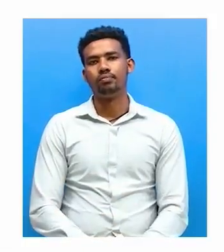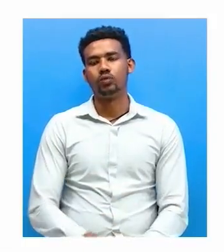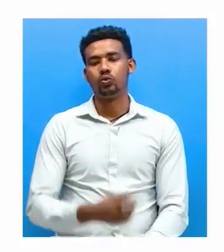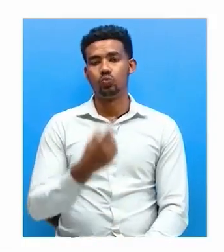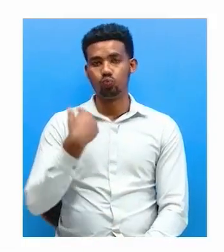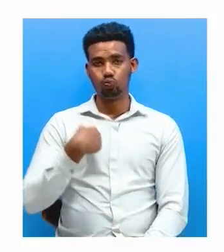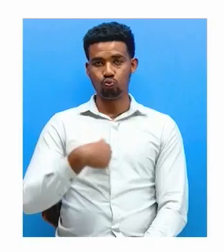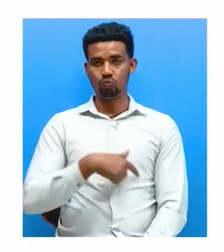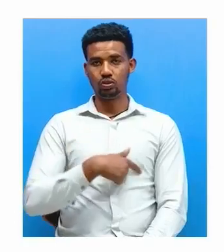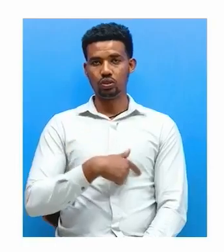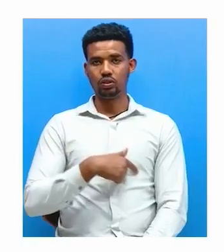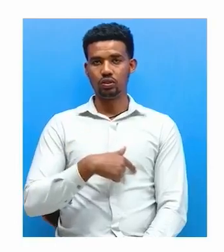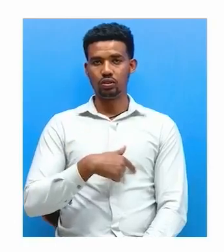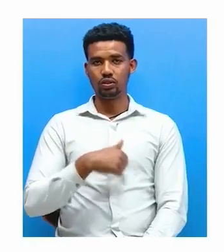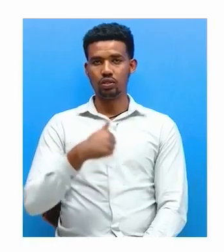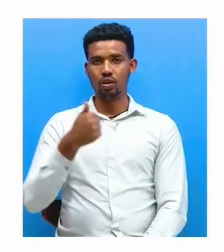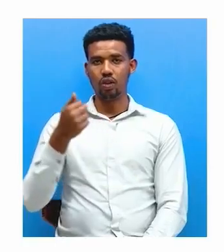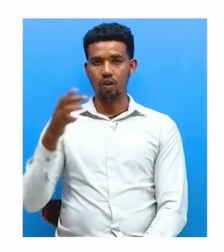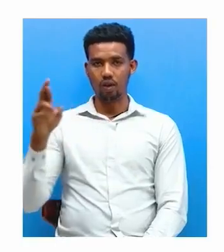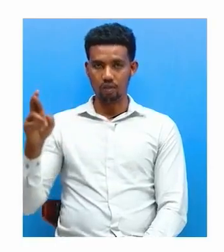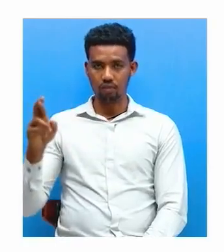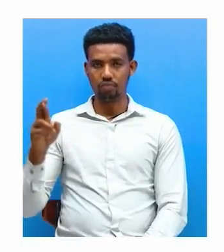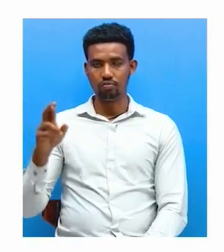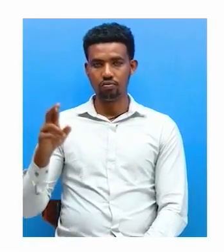We are